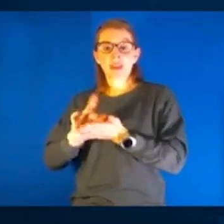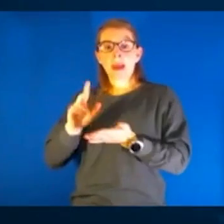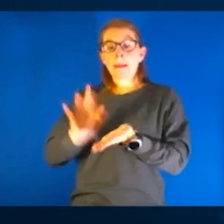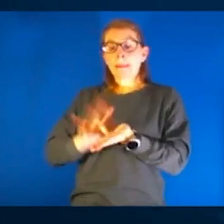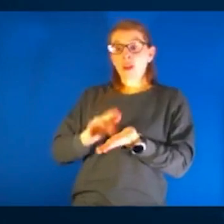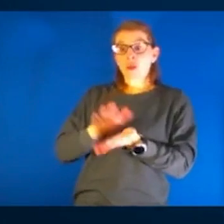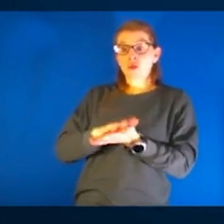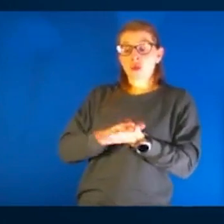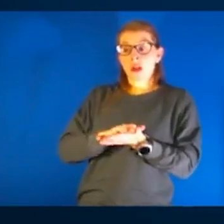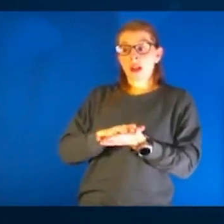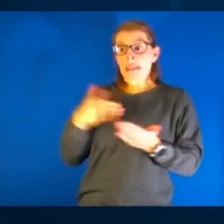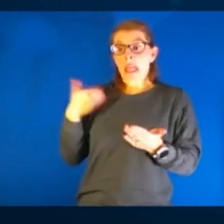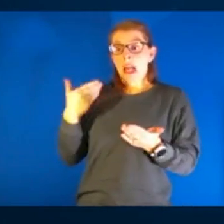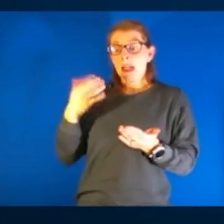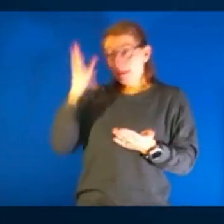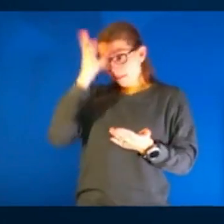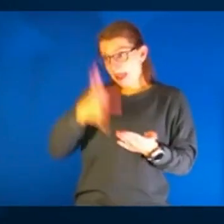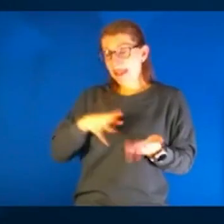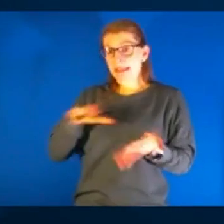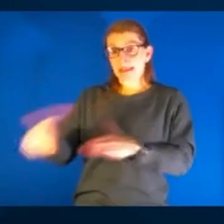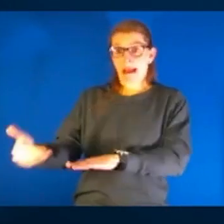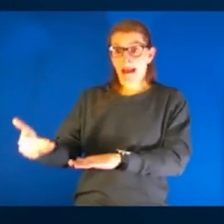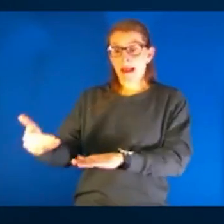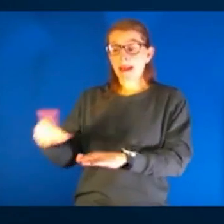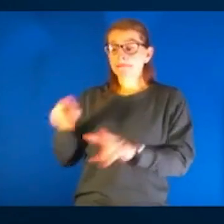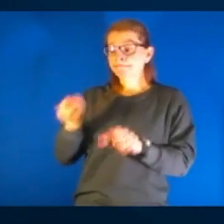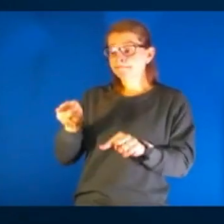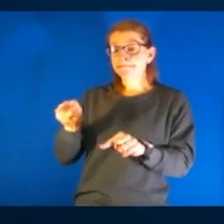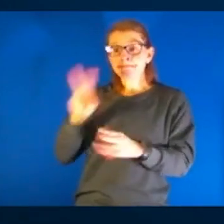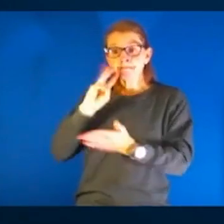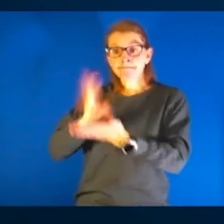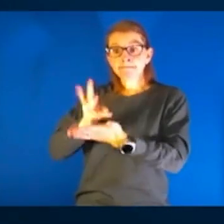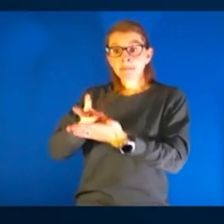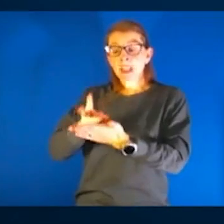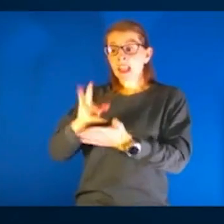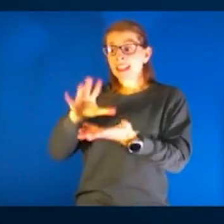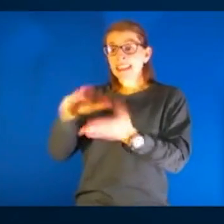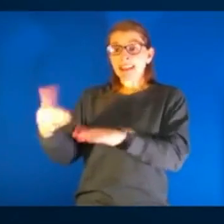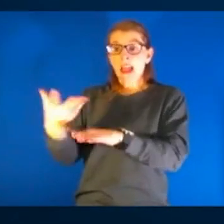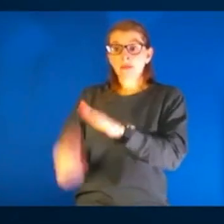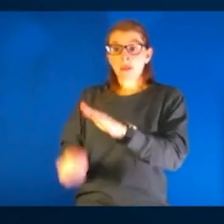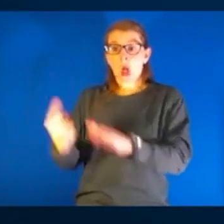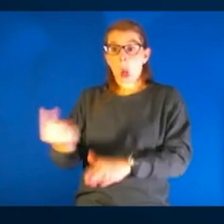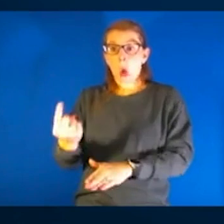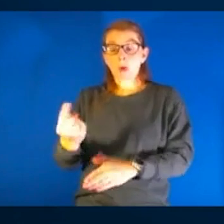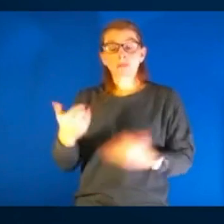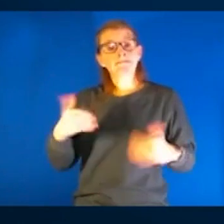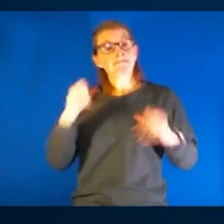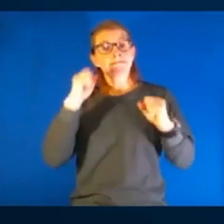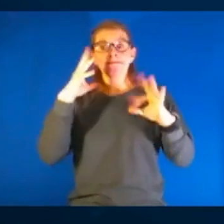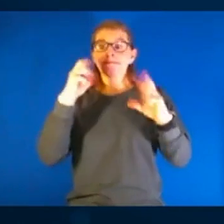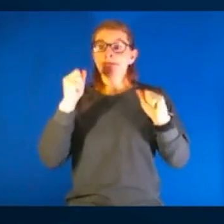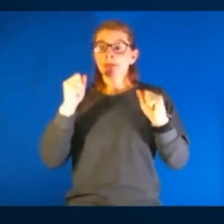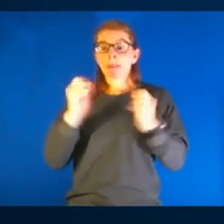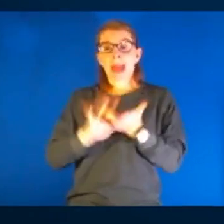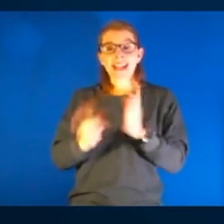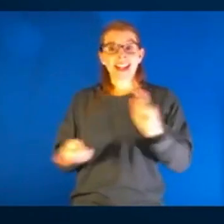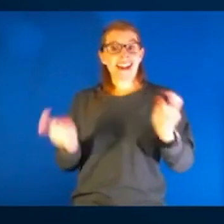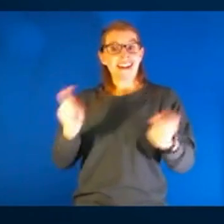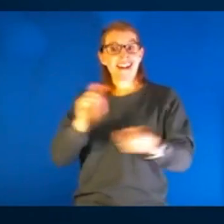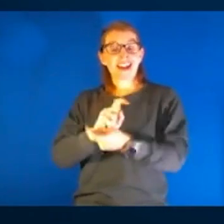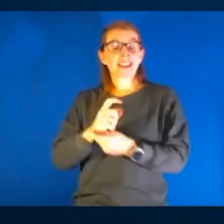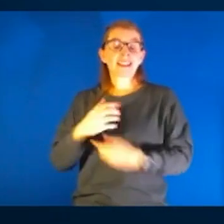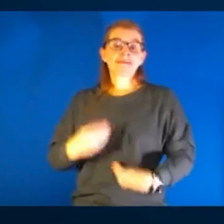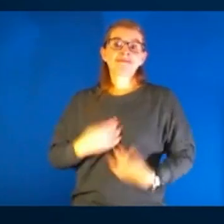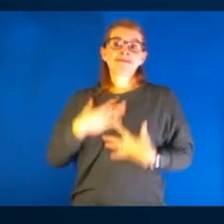men die, and often they died alone. How miraculous to have seen this evolution of medicine. It certainly gives me hope for this